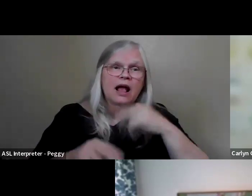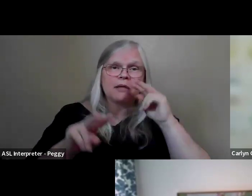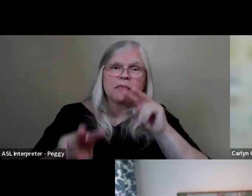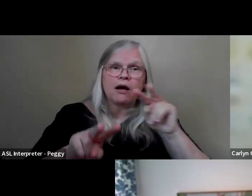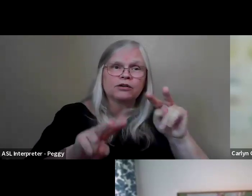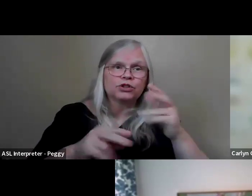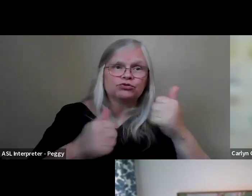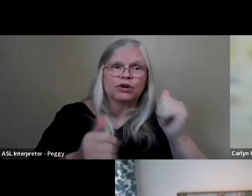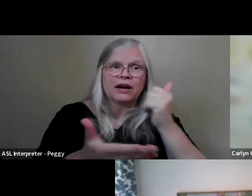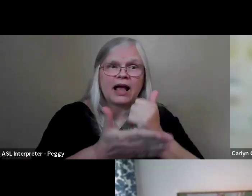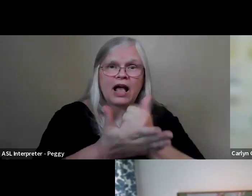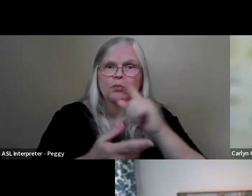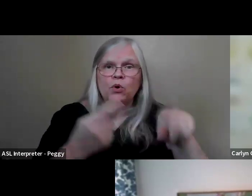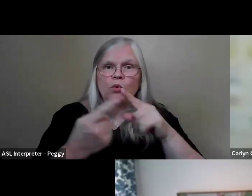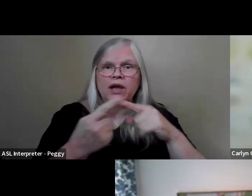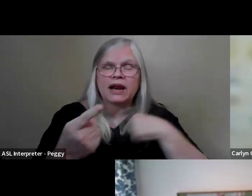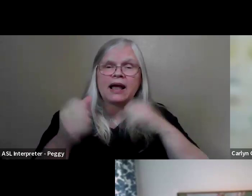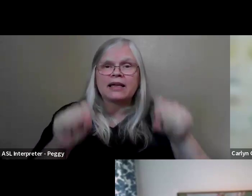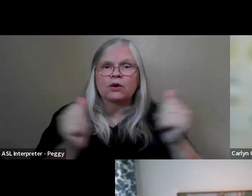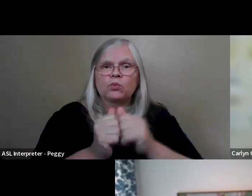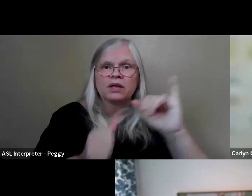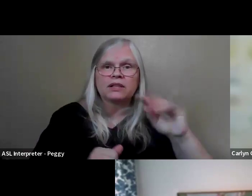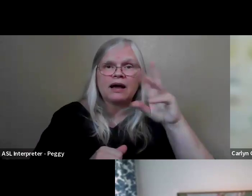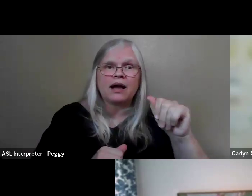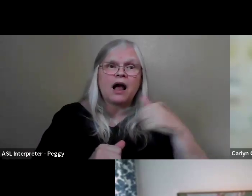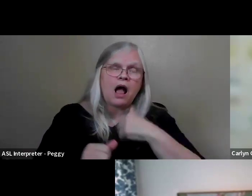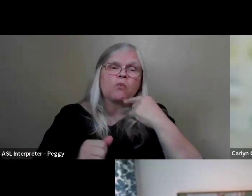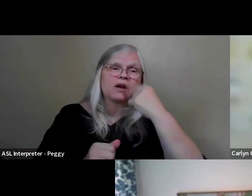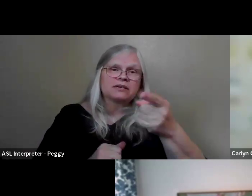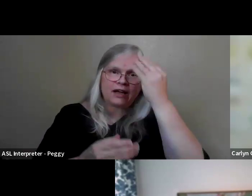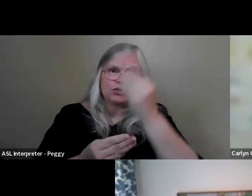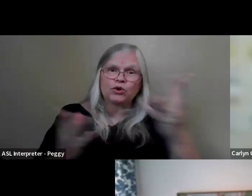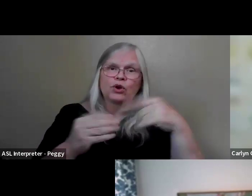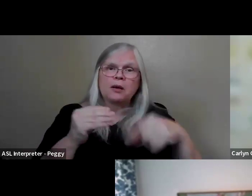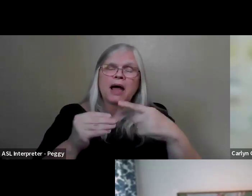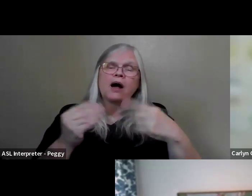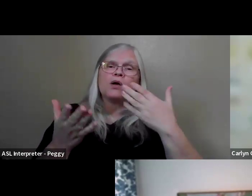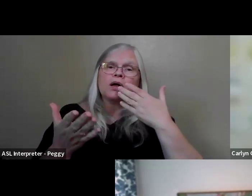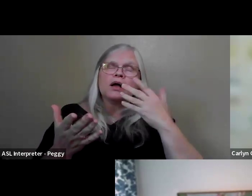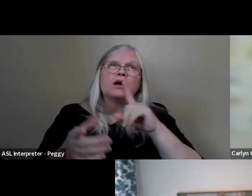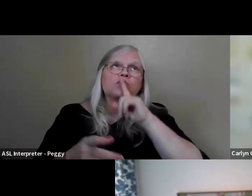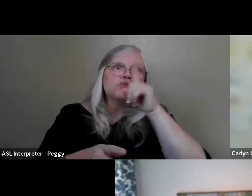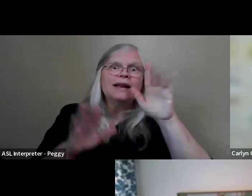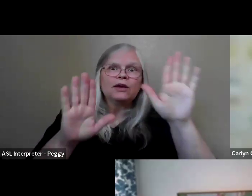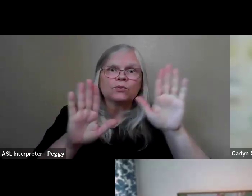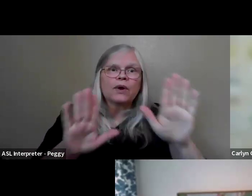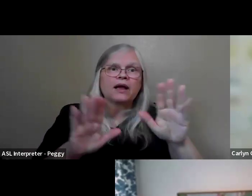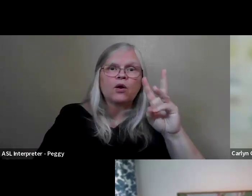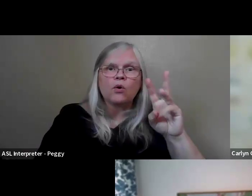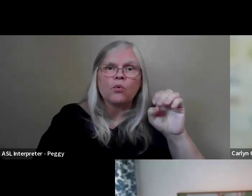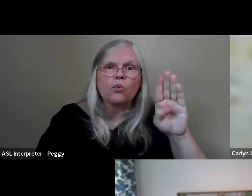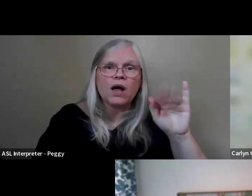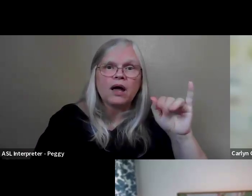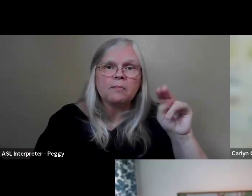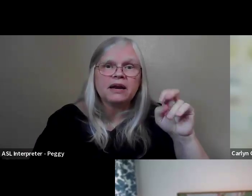try to help when I can with Iowa. And I did want to tell you all about a really great webinar that